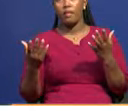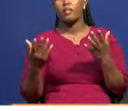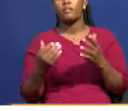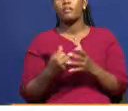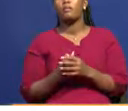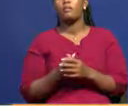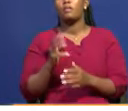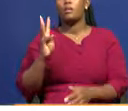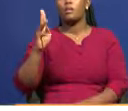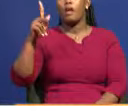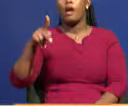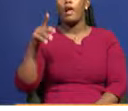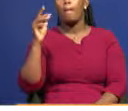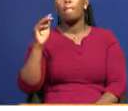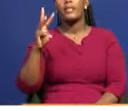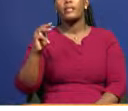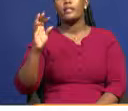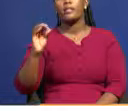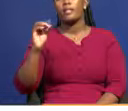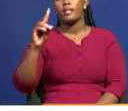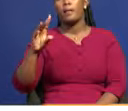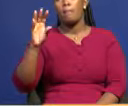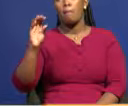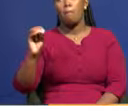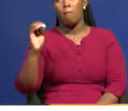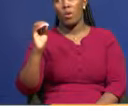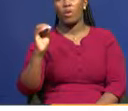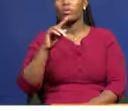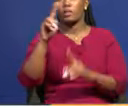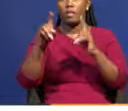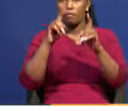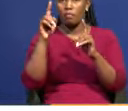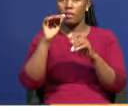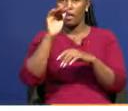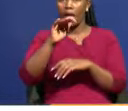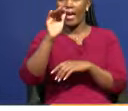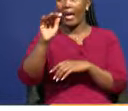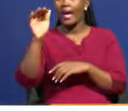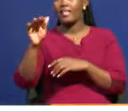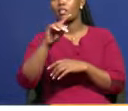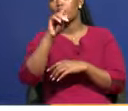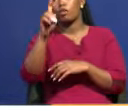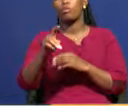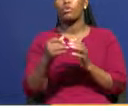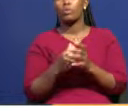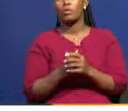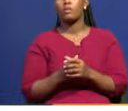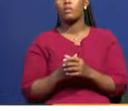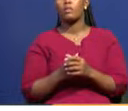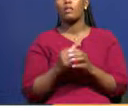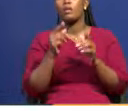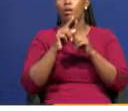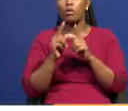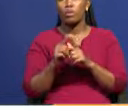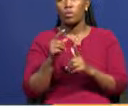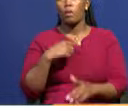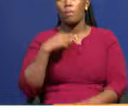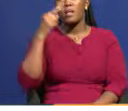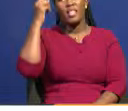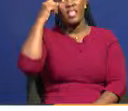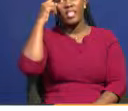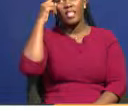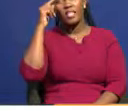The MP for Molo, Kimani Kuria, asked that question. I think it was a rhetoric question.